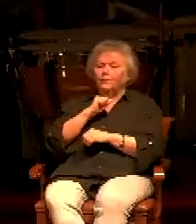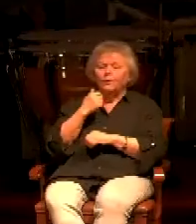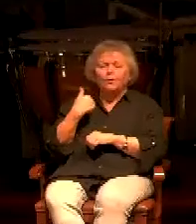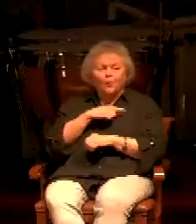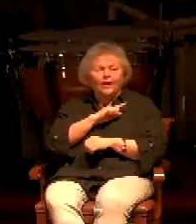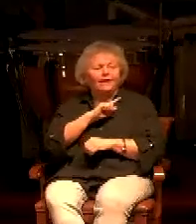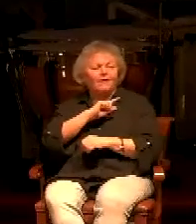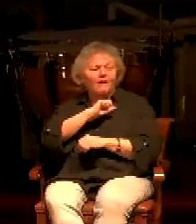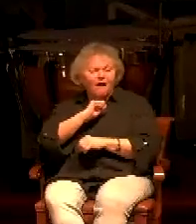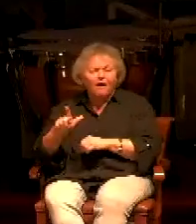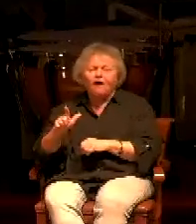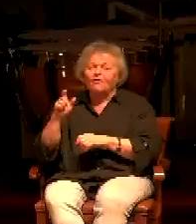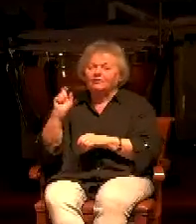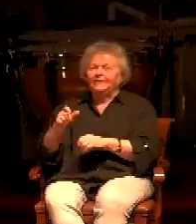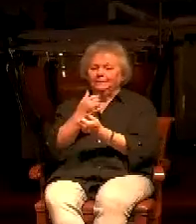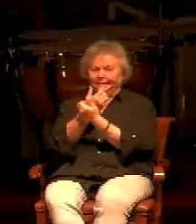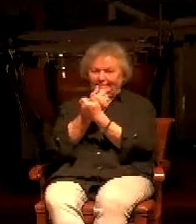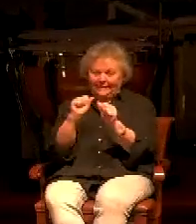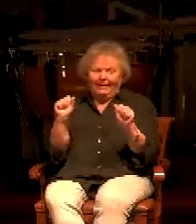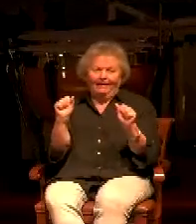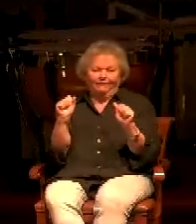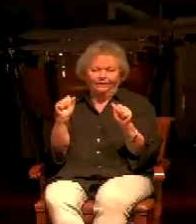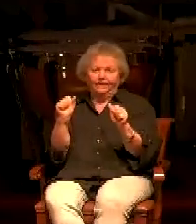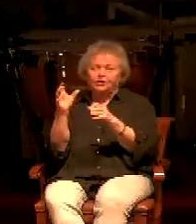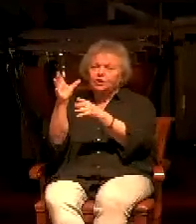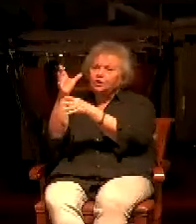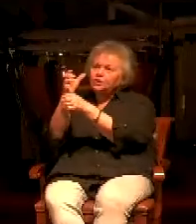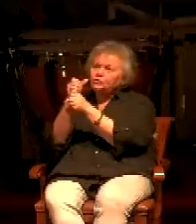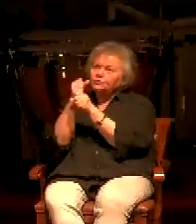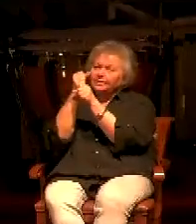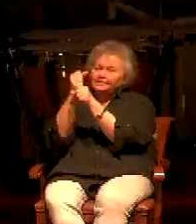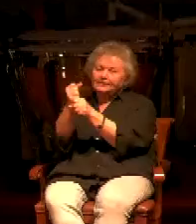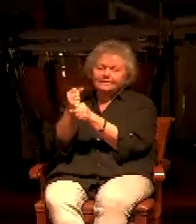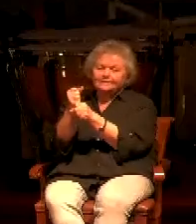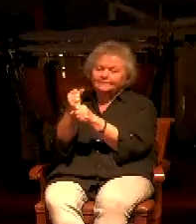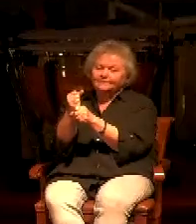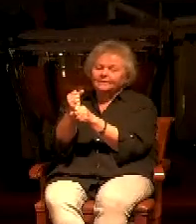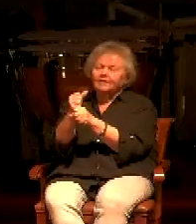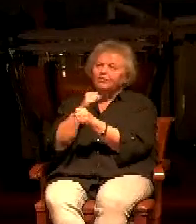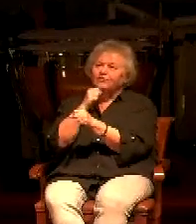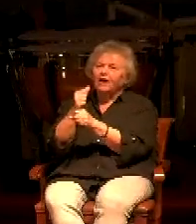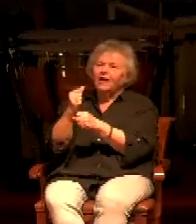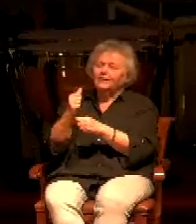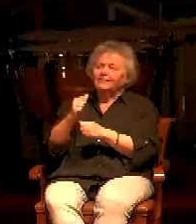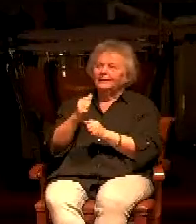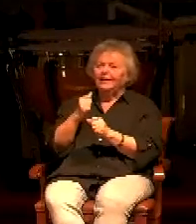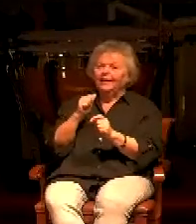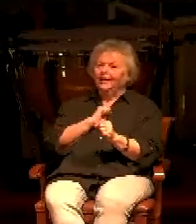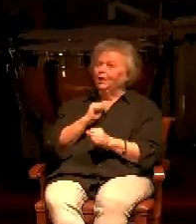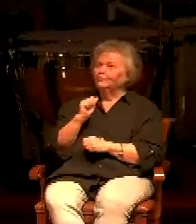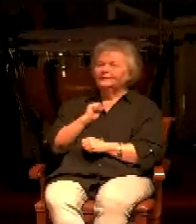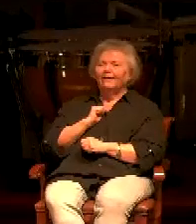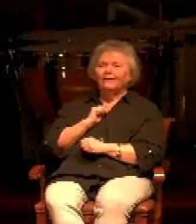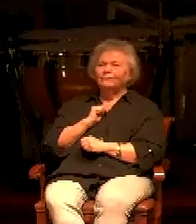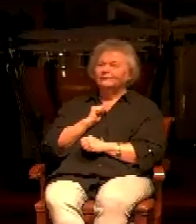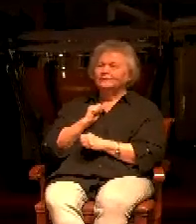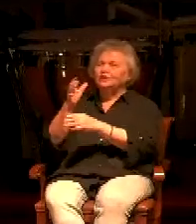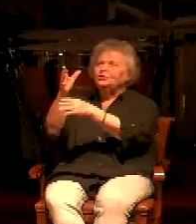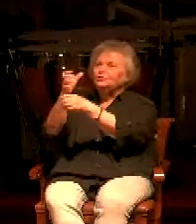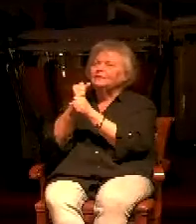of the pride of trusting in our own flesh. And what do we find? Jesus is standing